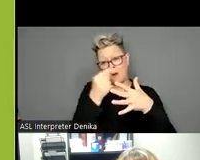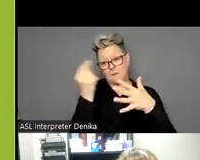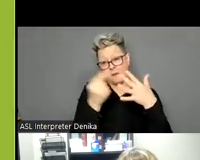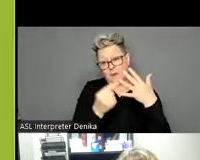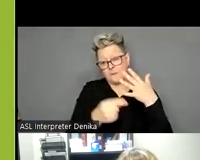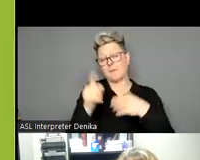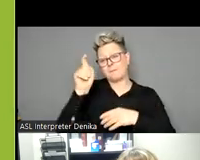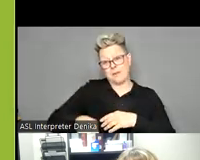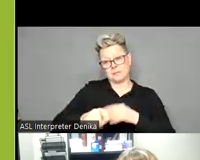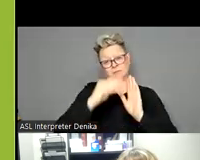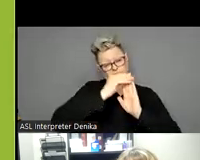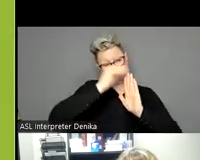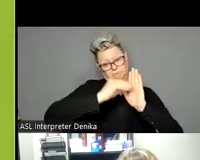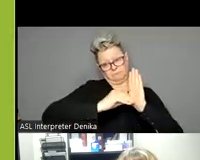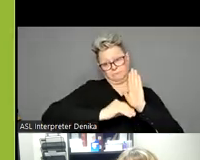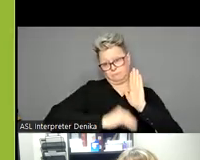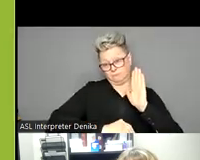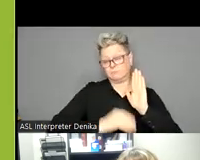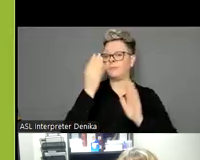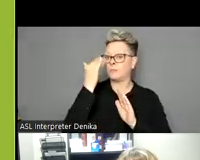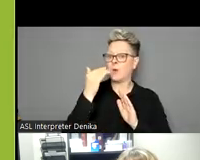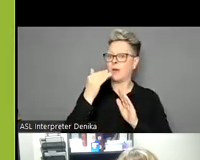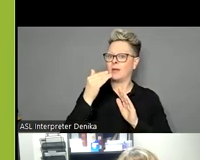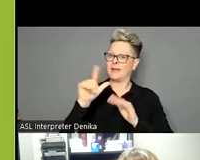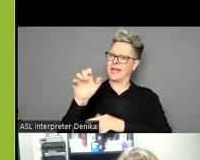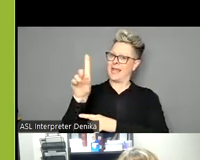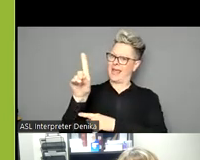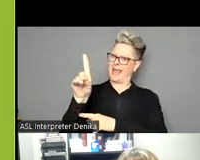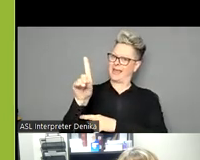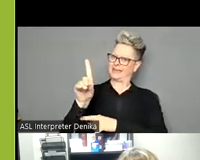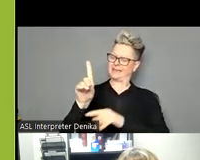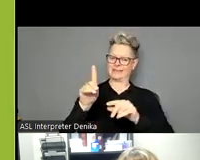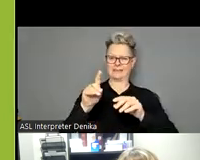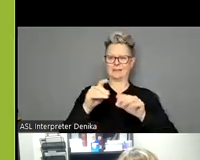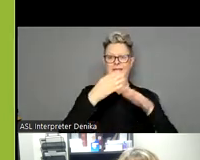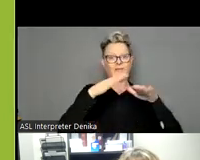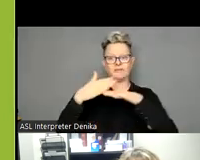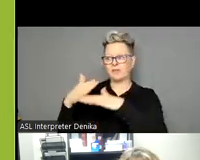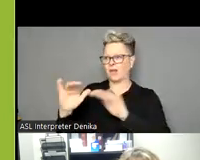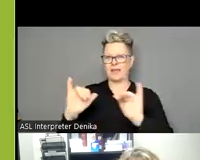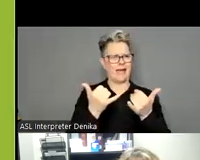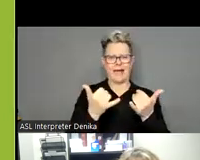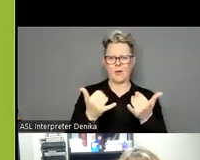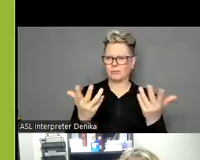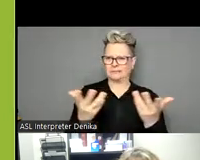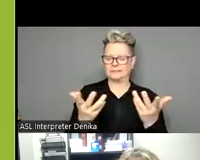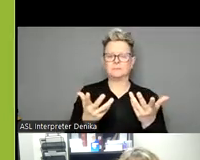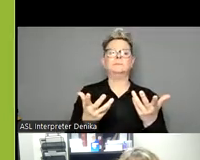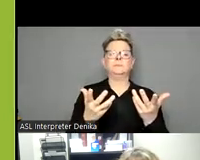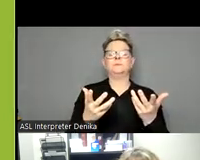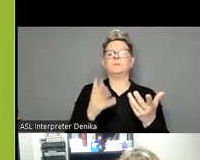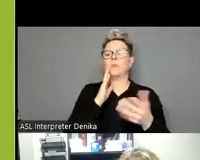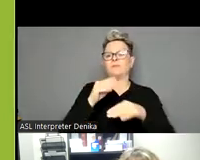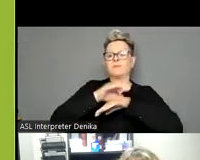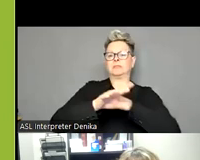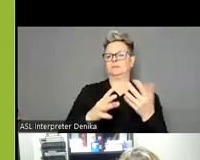because of course it's difficult to divide a piece of land oftentimes, or like it really changes the value of it. So you might